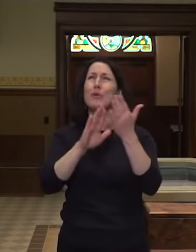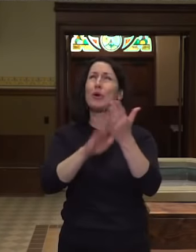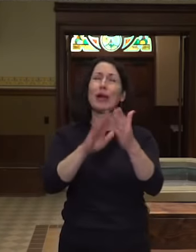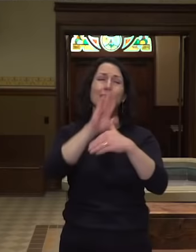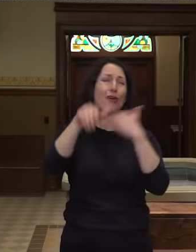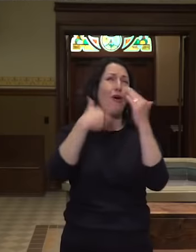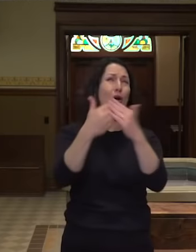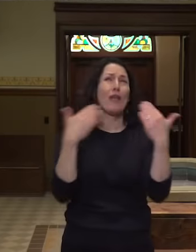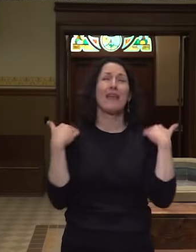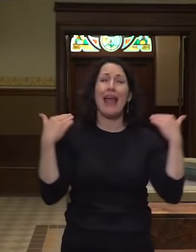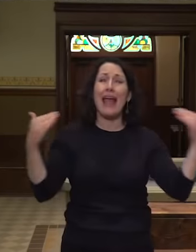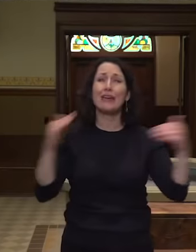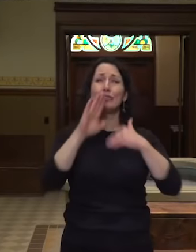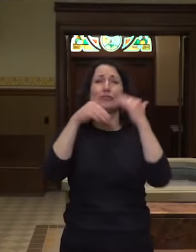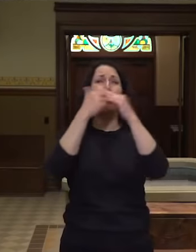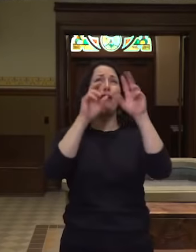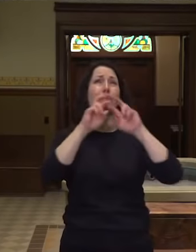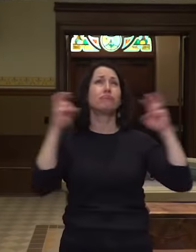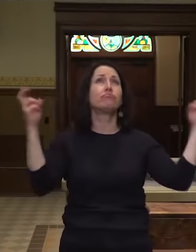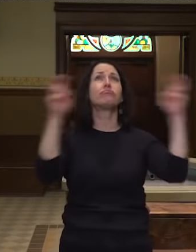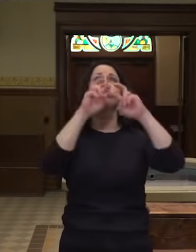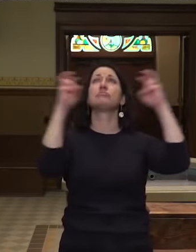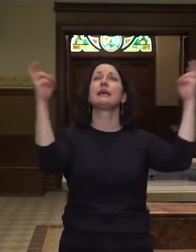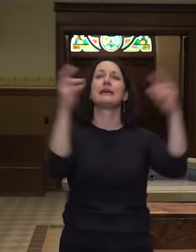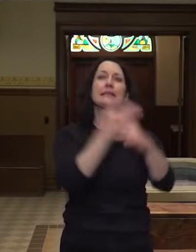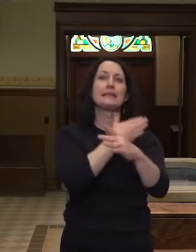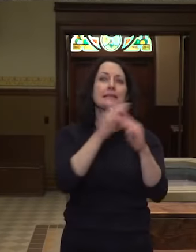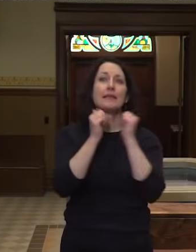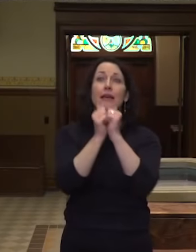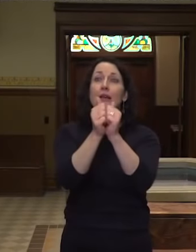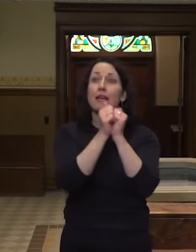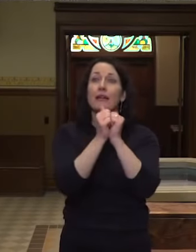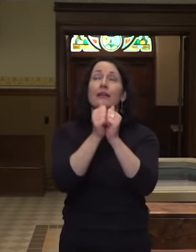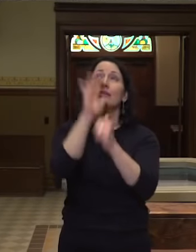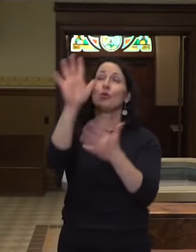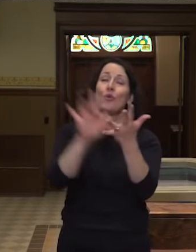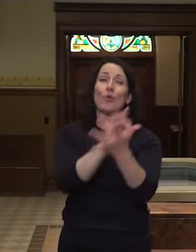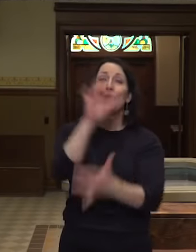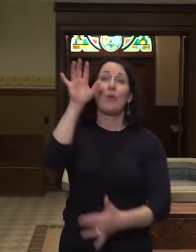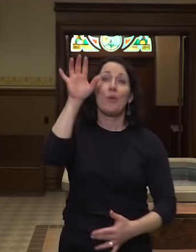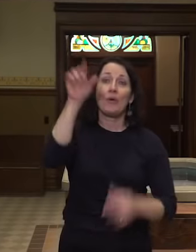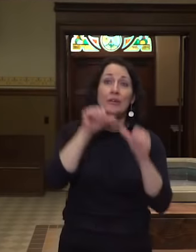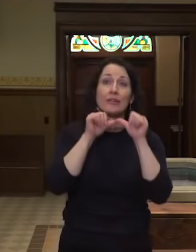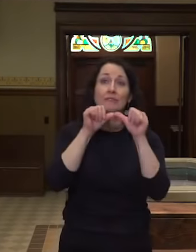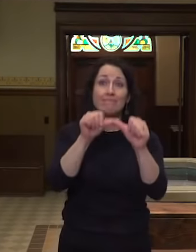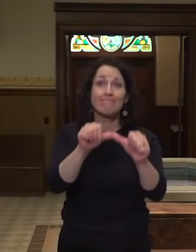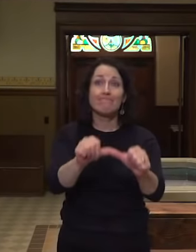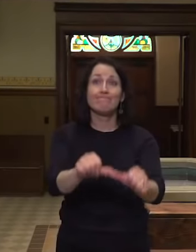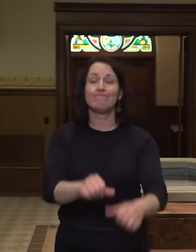hosts sing together the unending hymn of your glory as they acclaim.